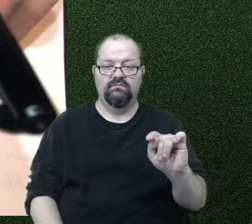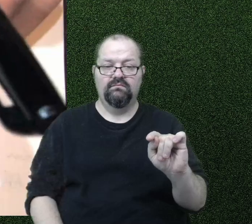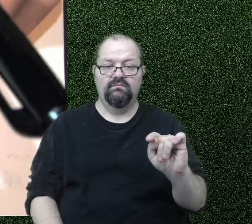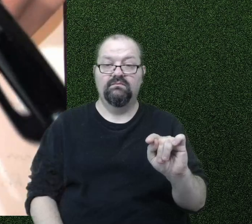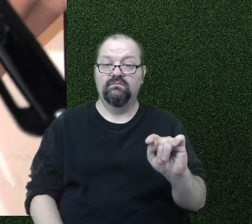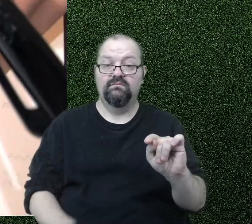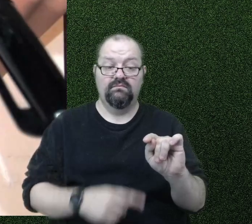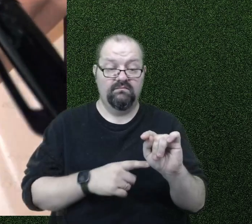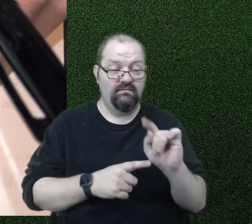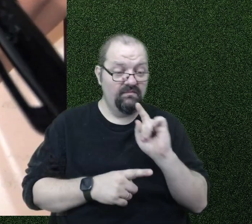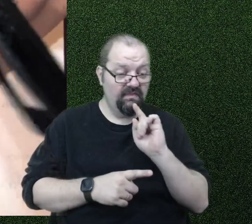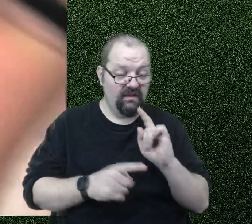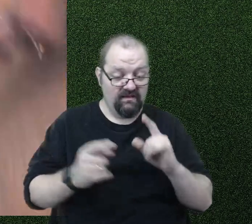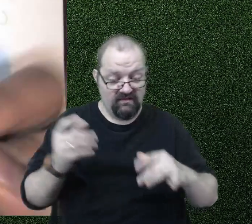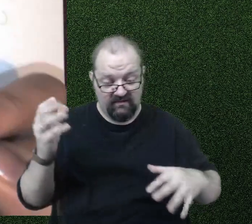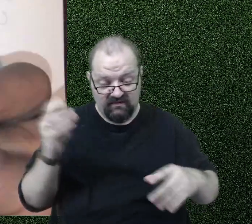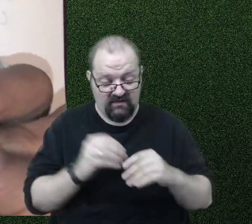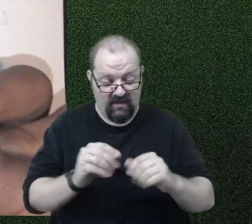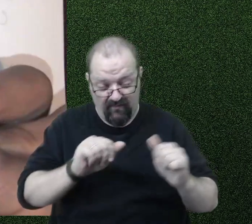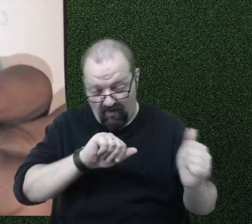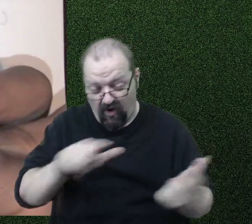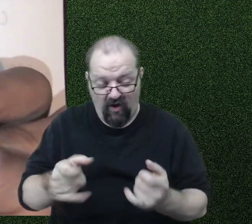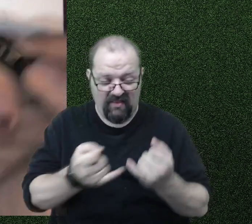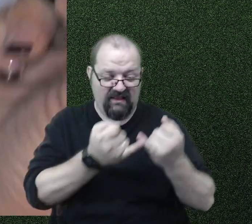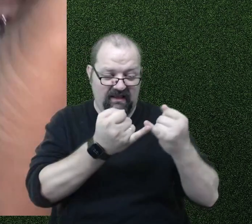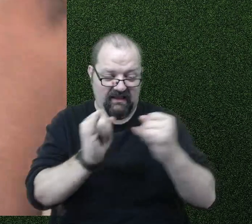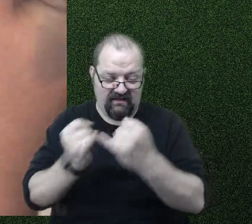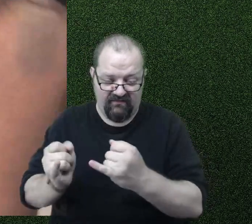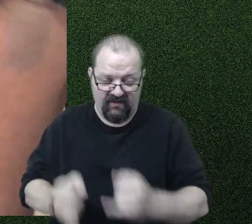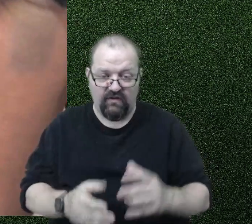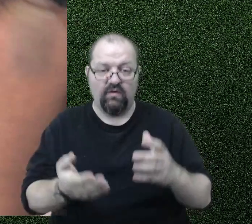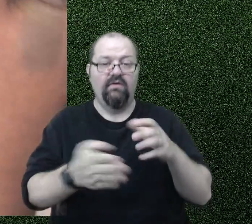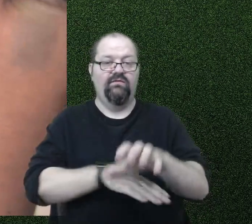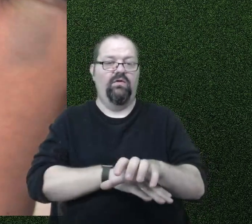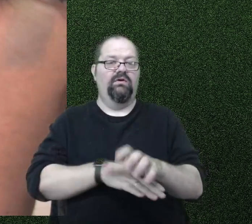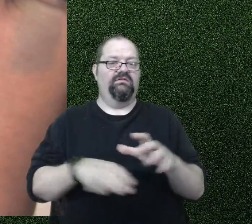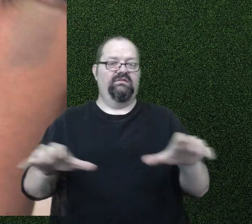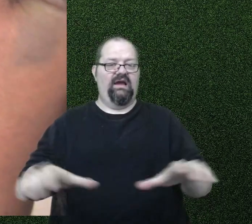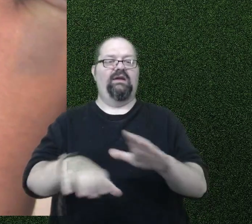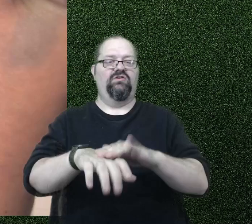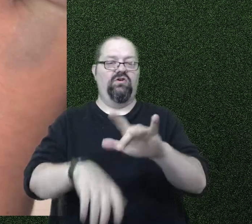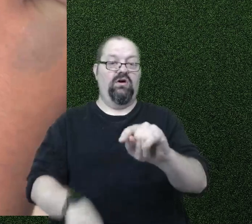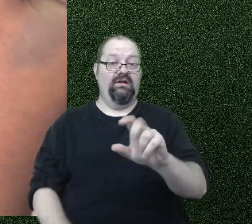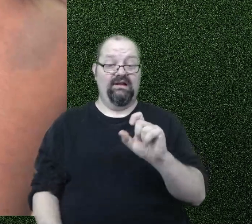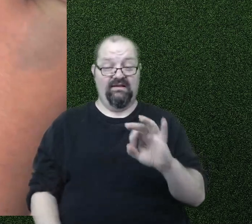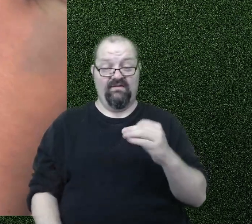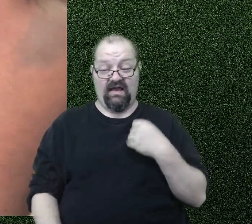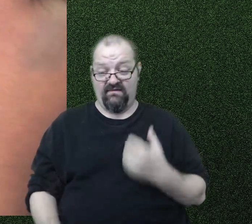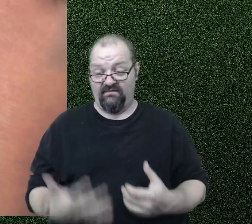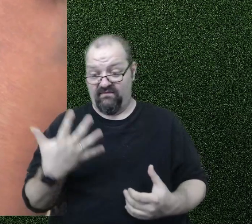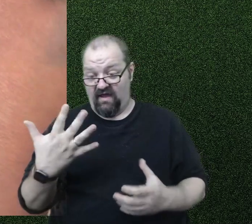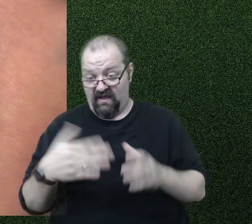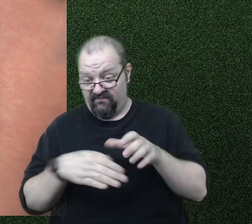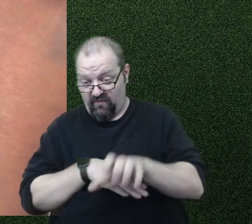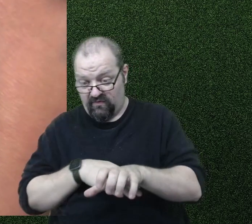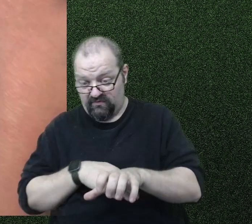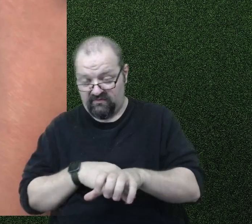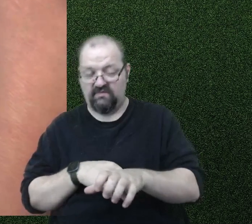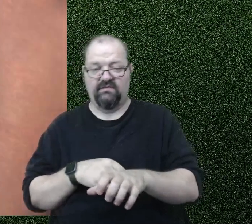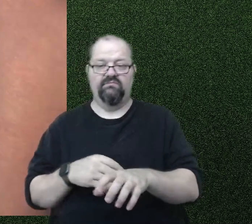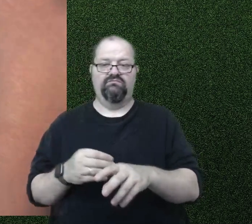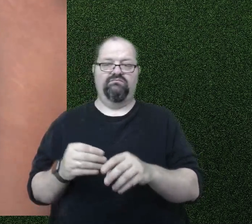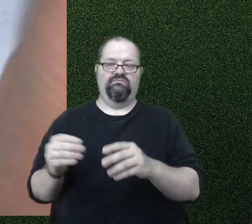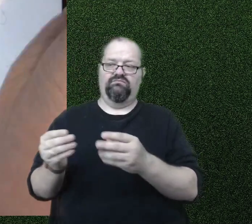is the sum of all the individual forces acting on the object. So if there are 5 forces acting on it, I just take all 5 of them.